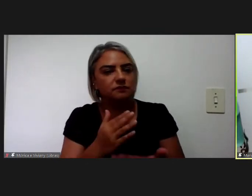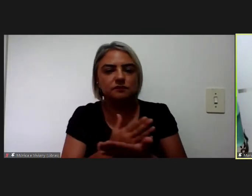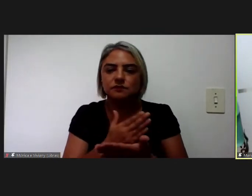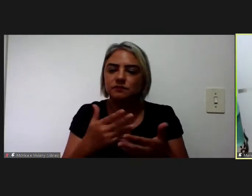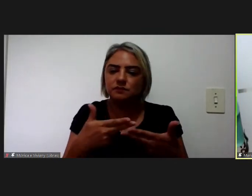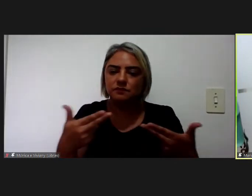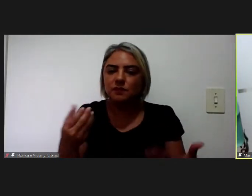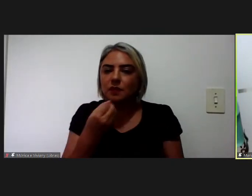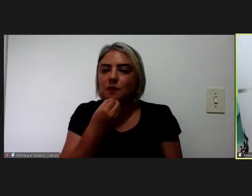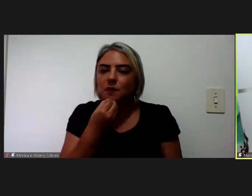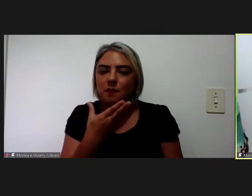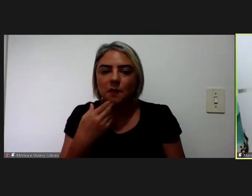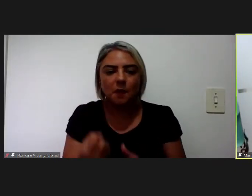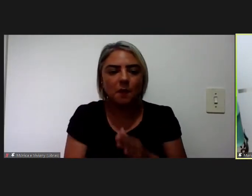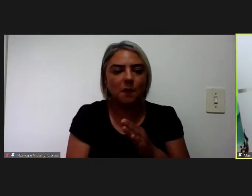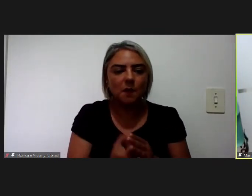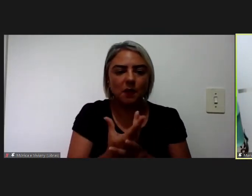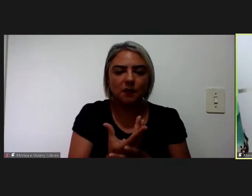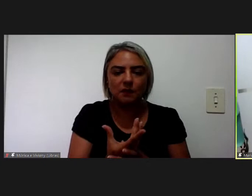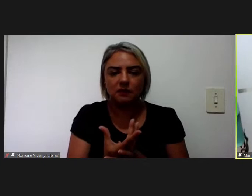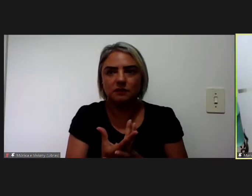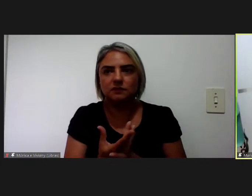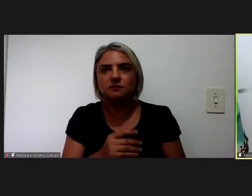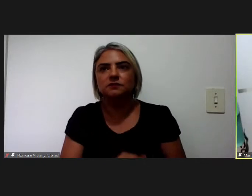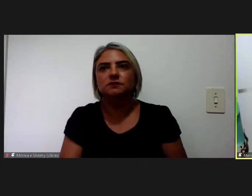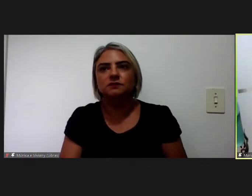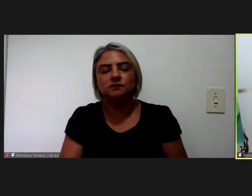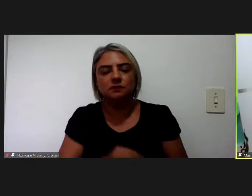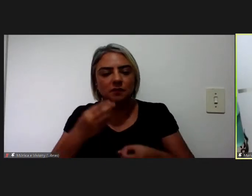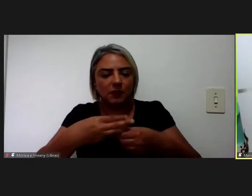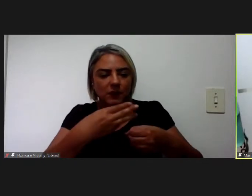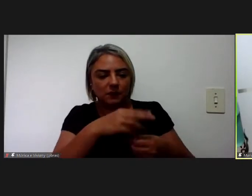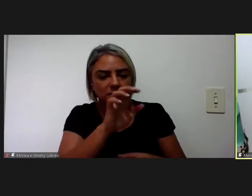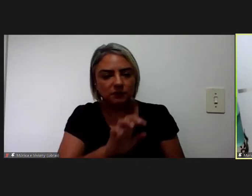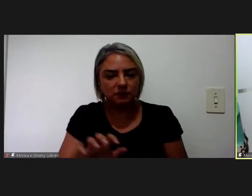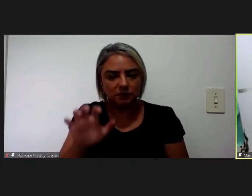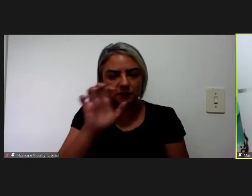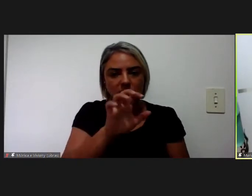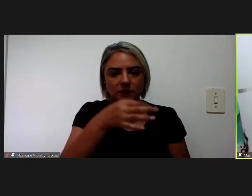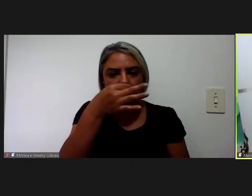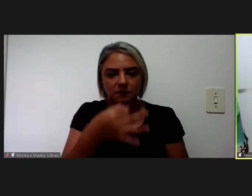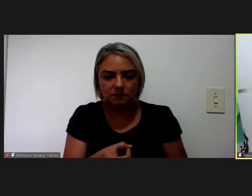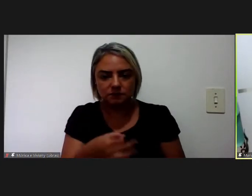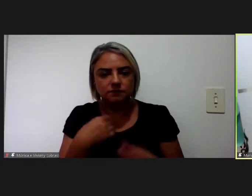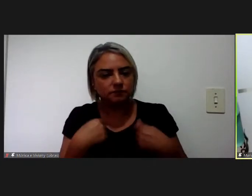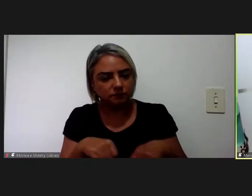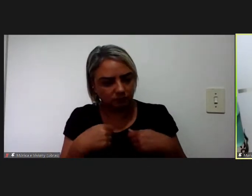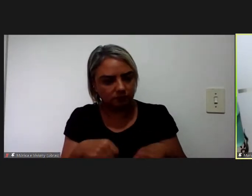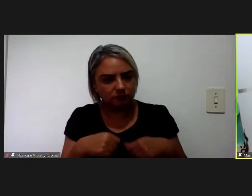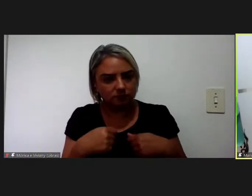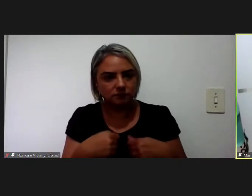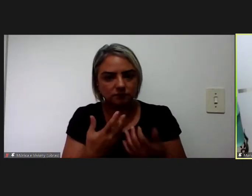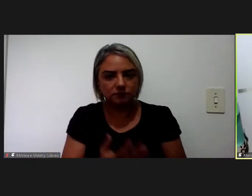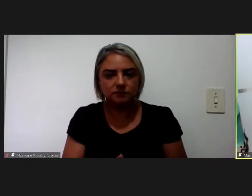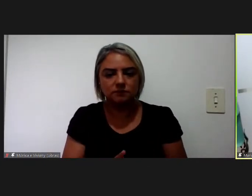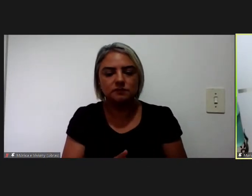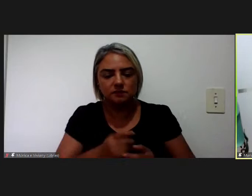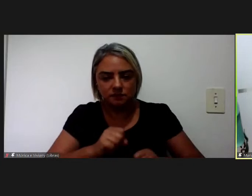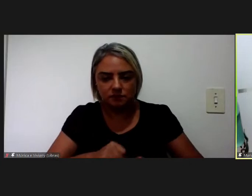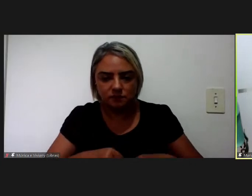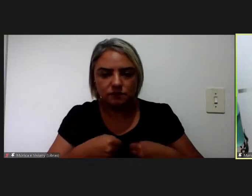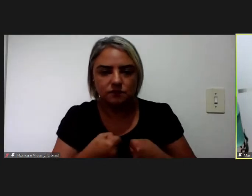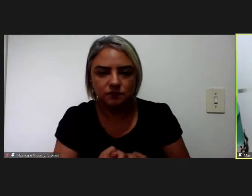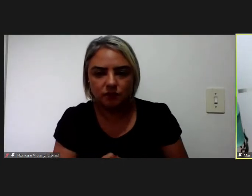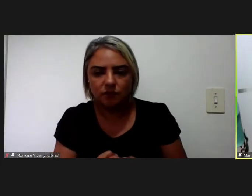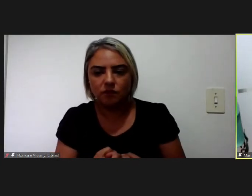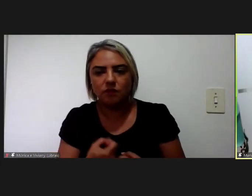um, alongside with food. We have a lot of things that are happening are good, but of course we have to